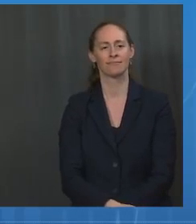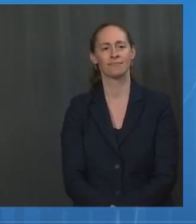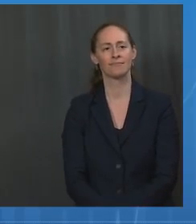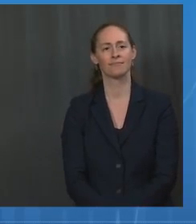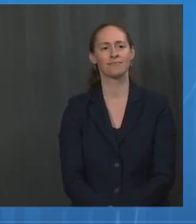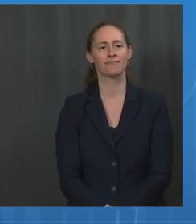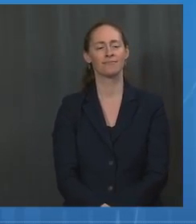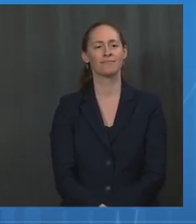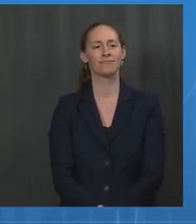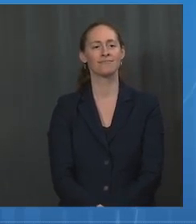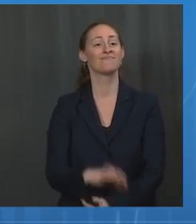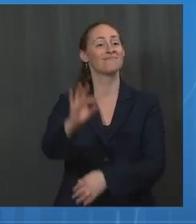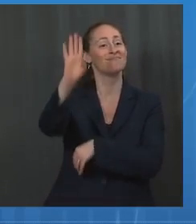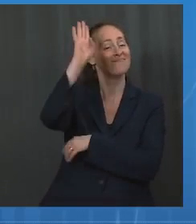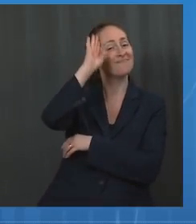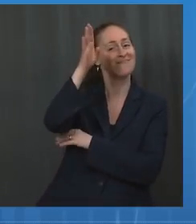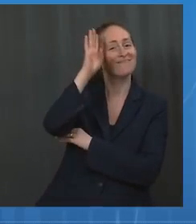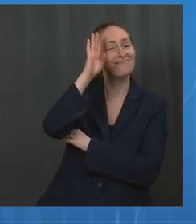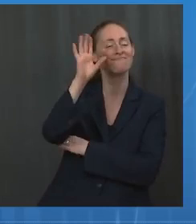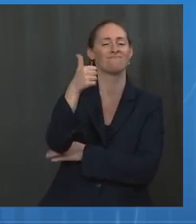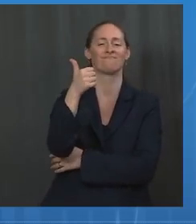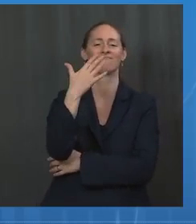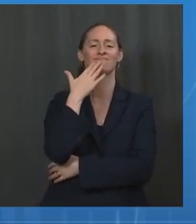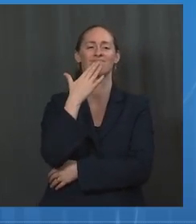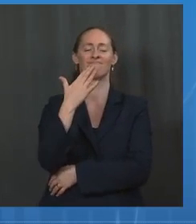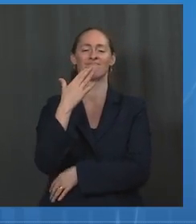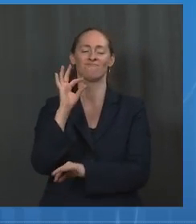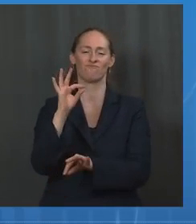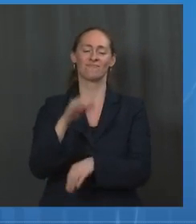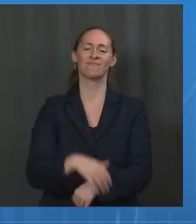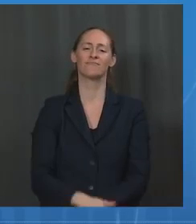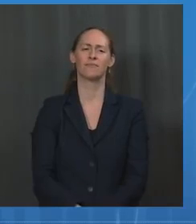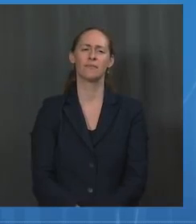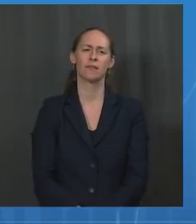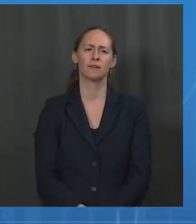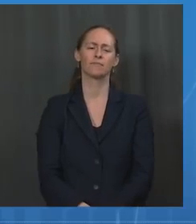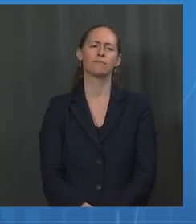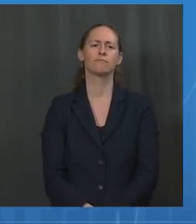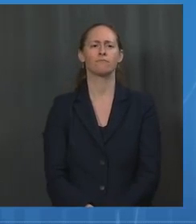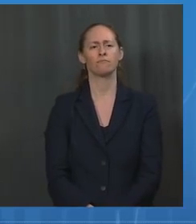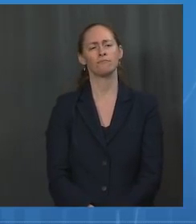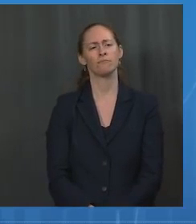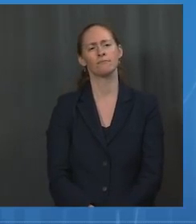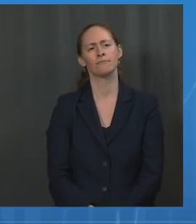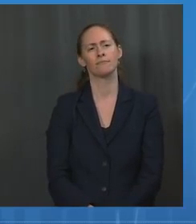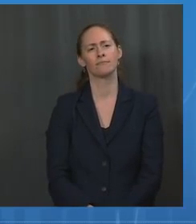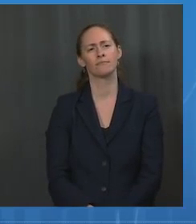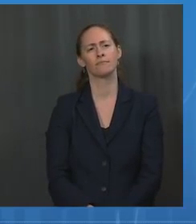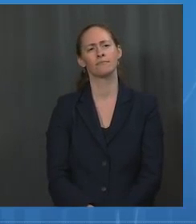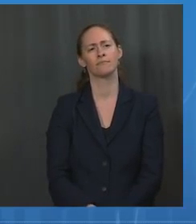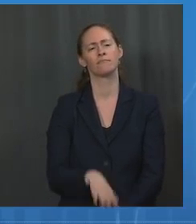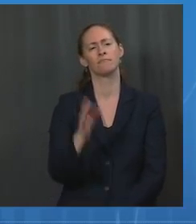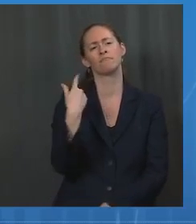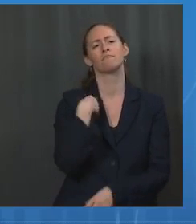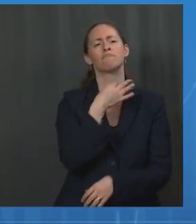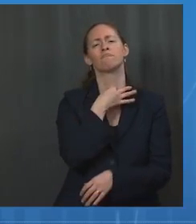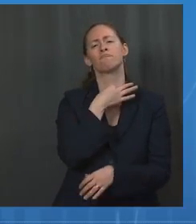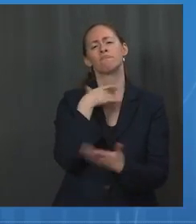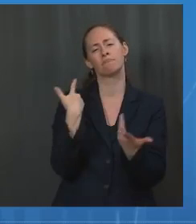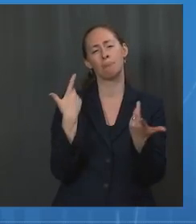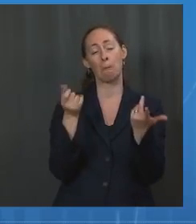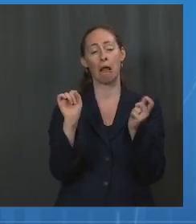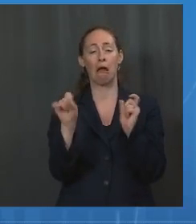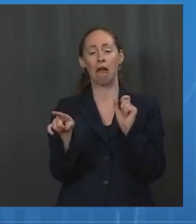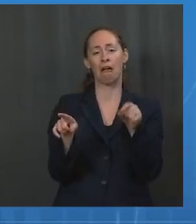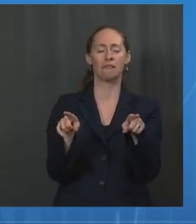Hello. Yes. Thank you for the briefing. My question is sort of a 1.5 part question, really. The first